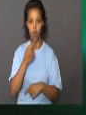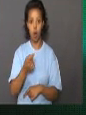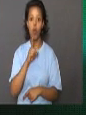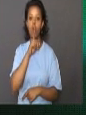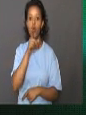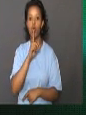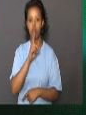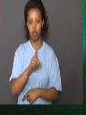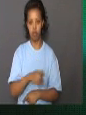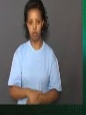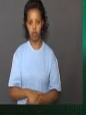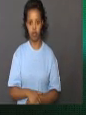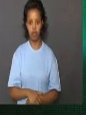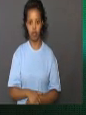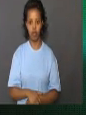true.